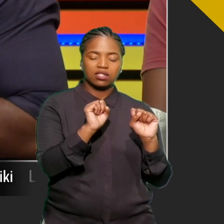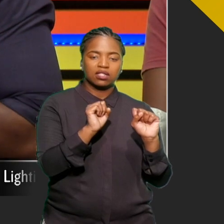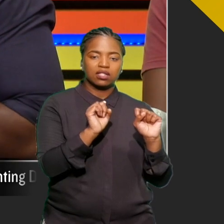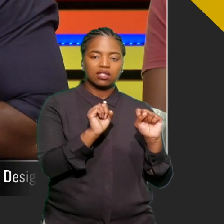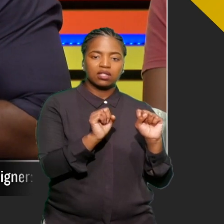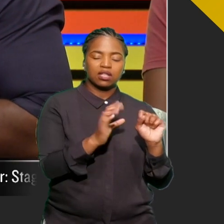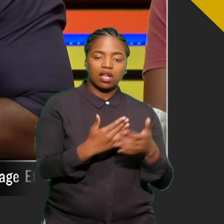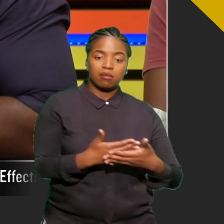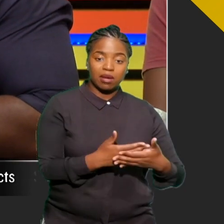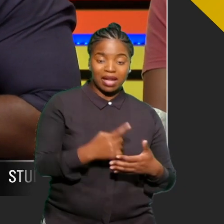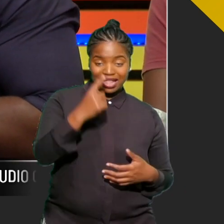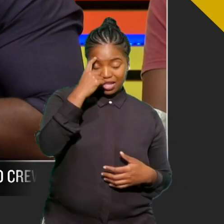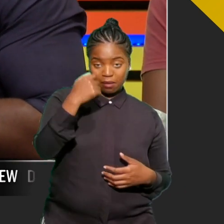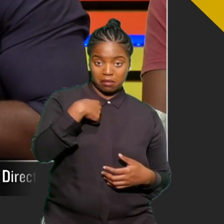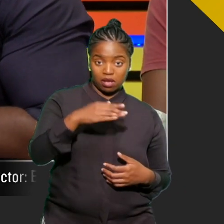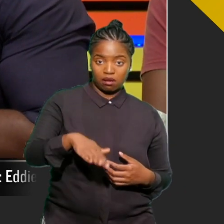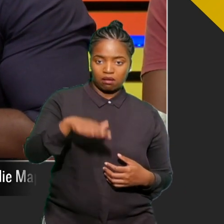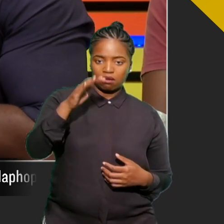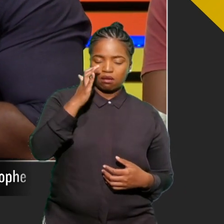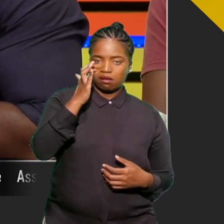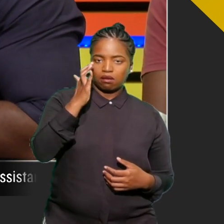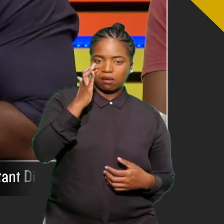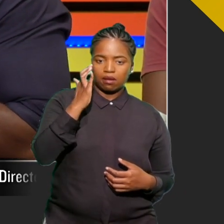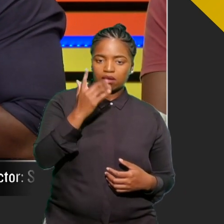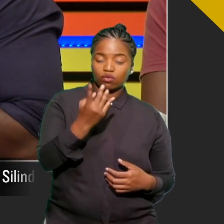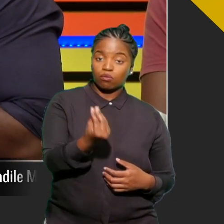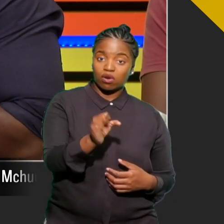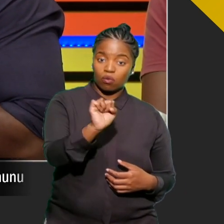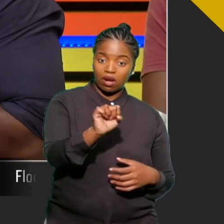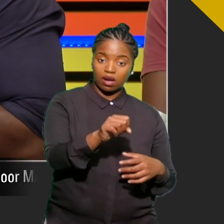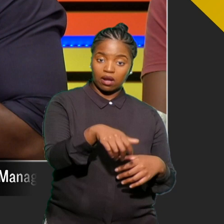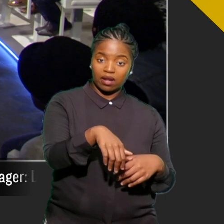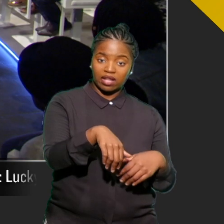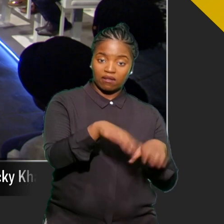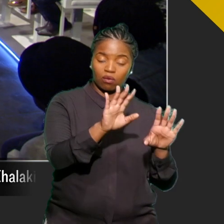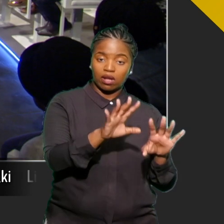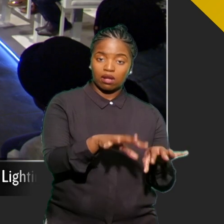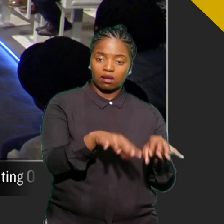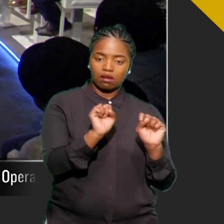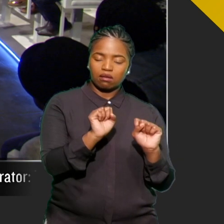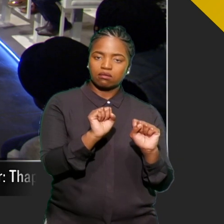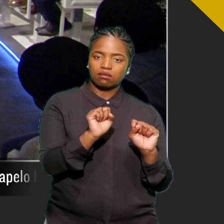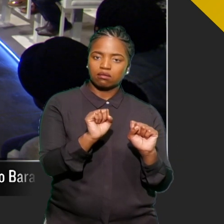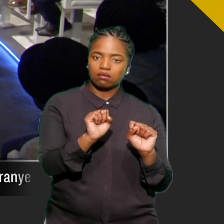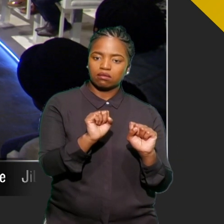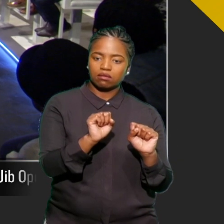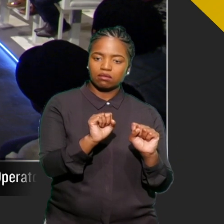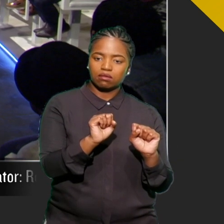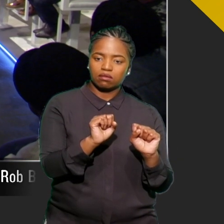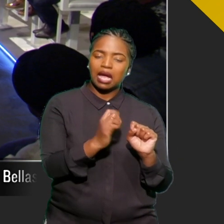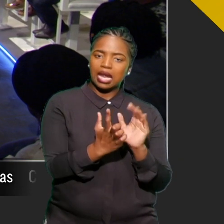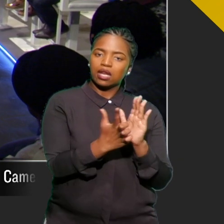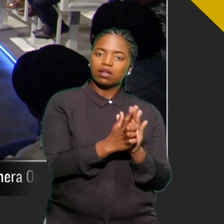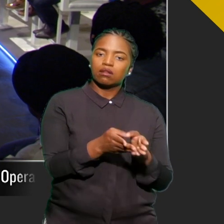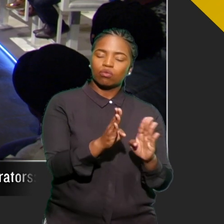so Tina, I think because Mina, I grew up like knowing like abang and bang. So you gave it away? Well, not like by choice. Legally?